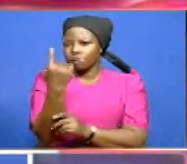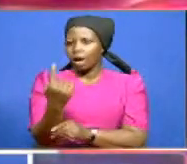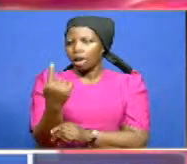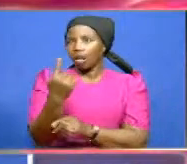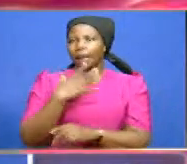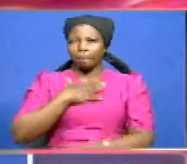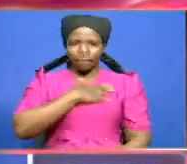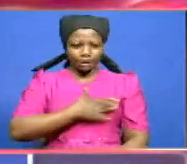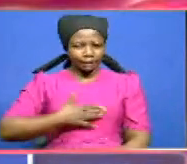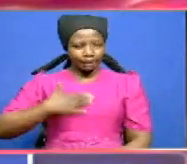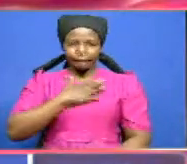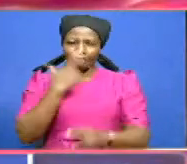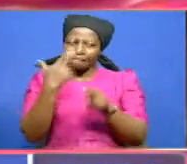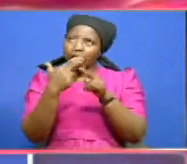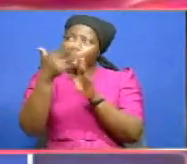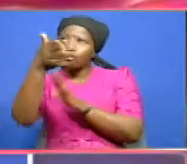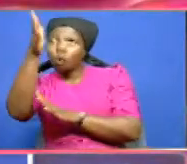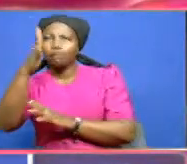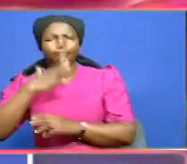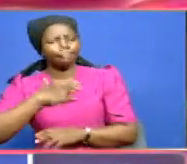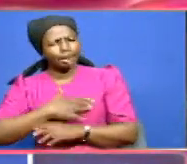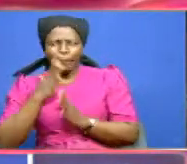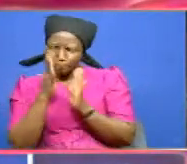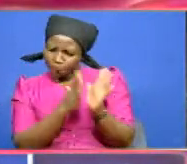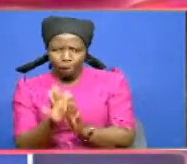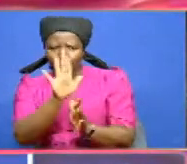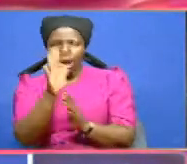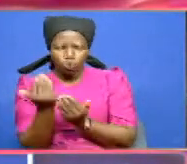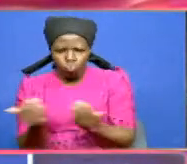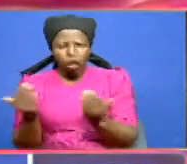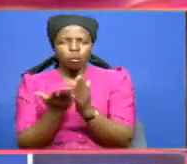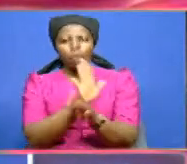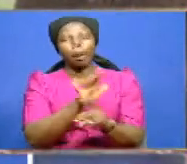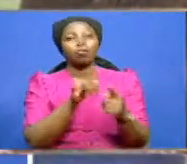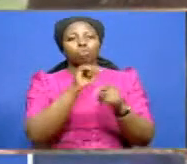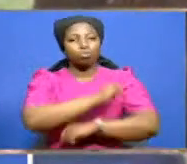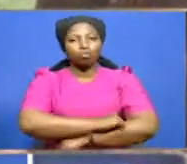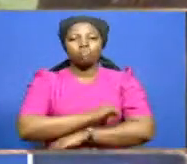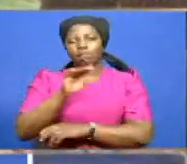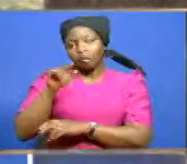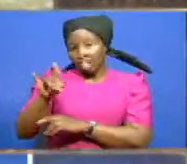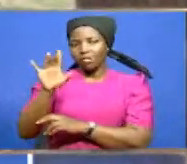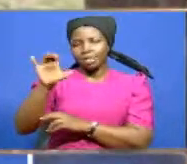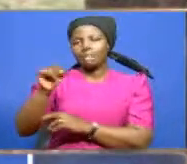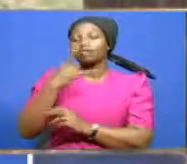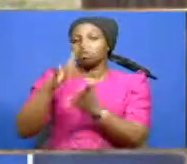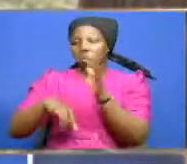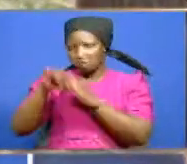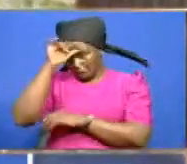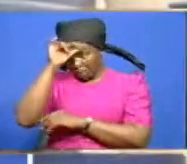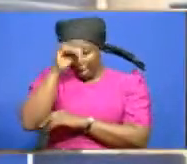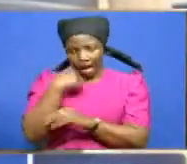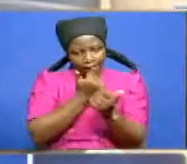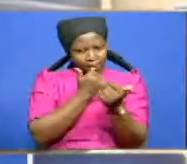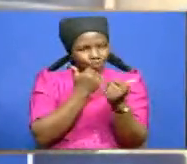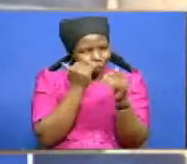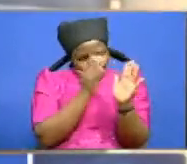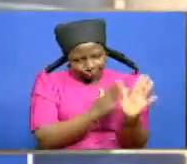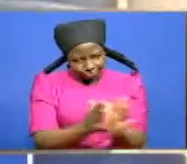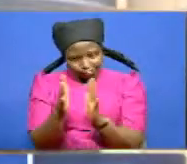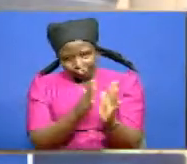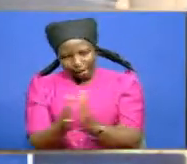Please, in the name of God, prepare your children to come back to school. Magoha noted that the government has put measures in place to cater